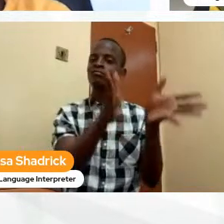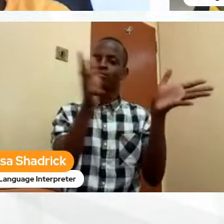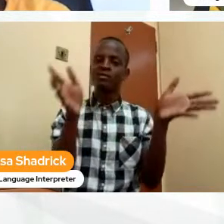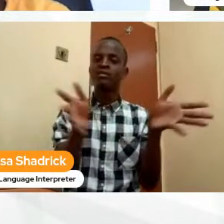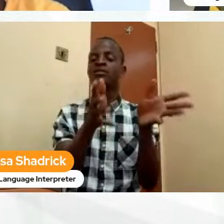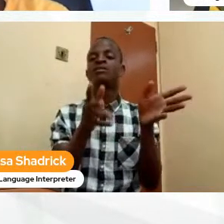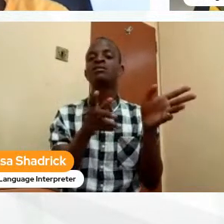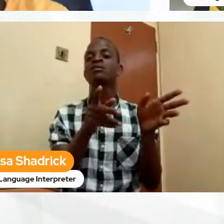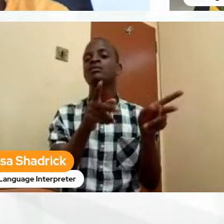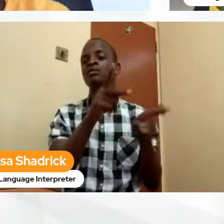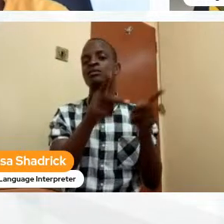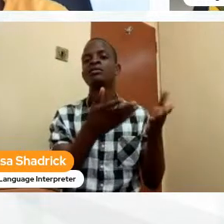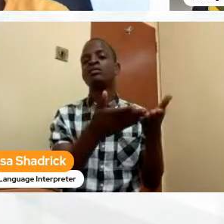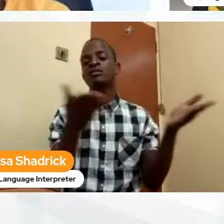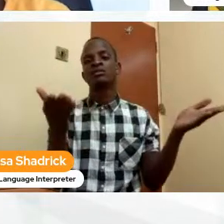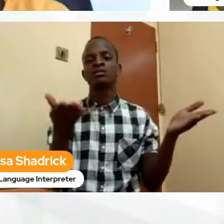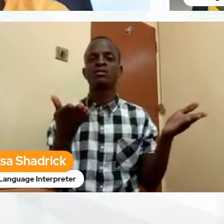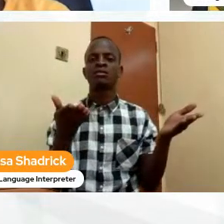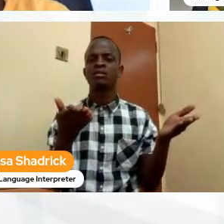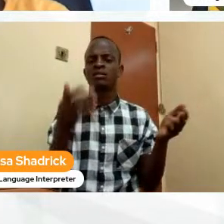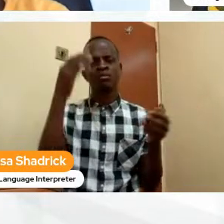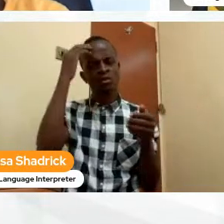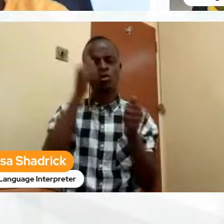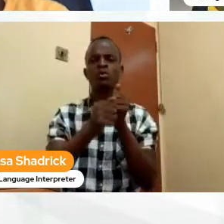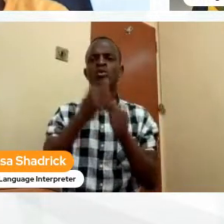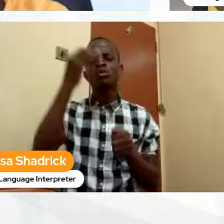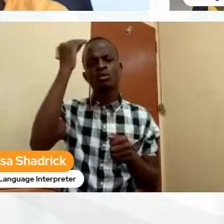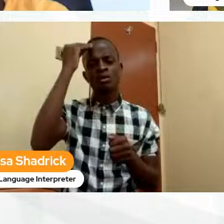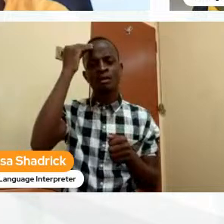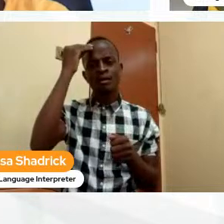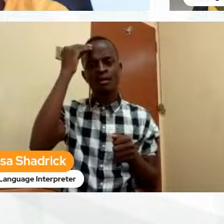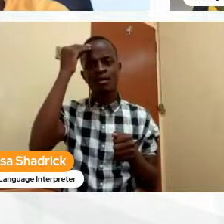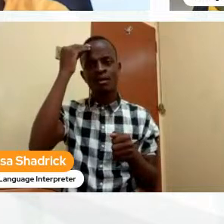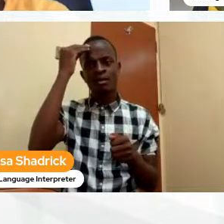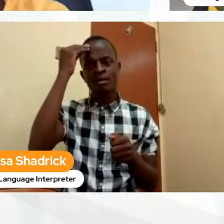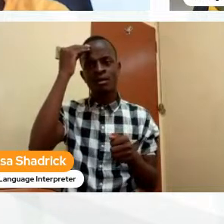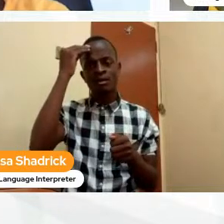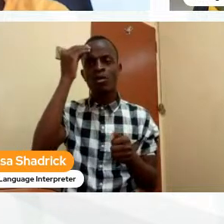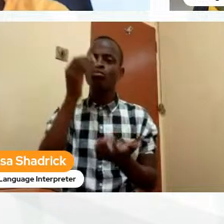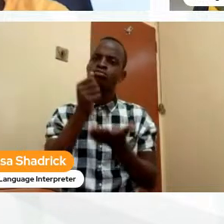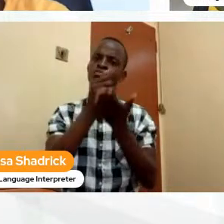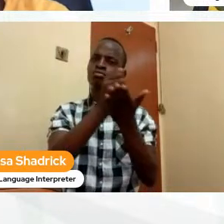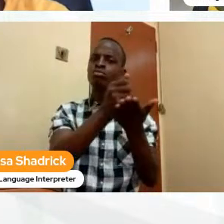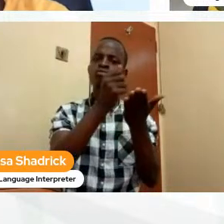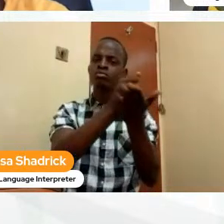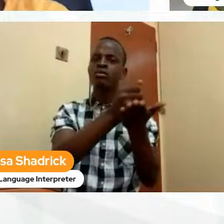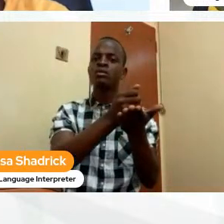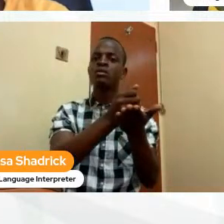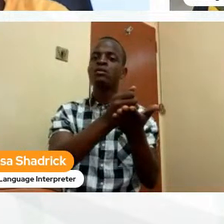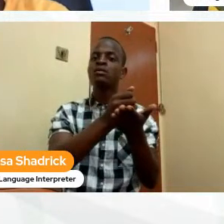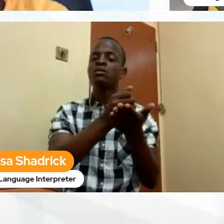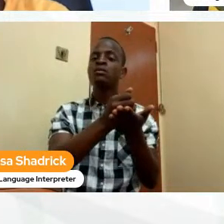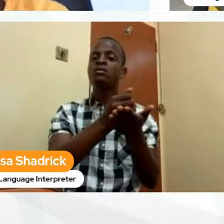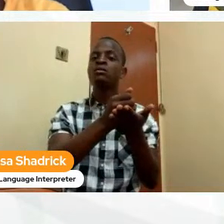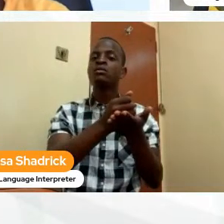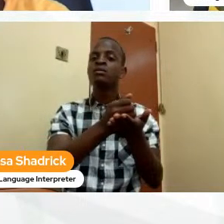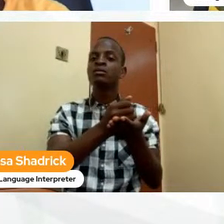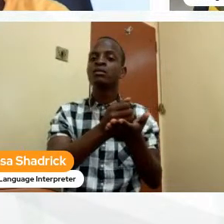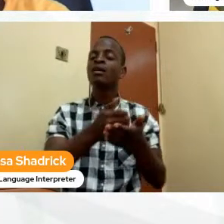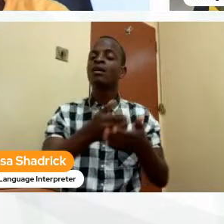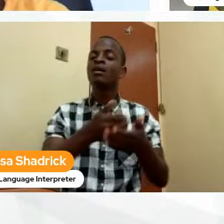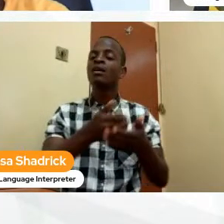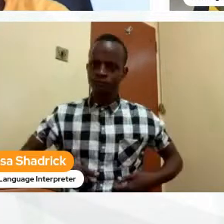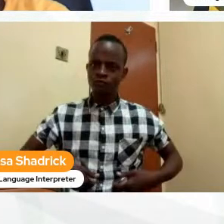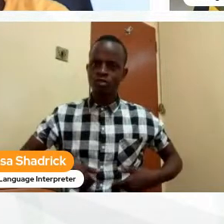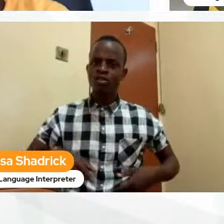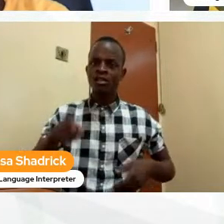health heroes because we know in the provision of services, there are those that will do it because it's their job. There